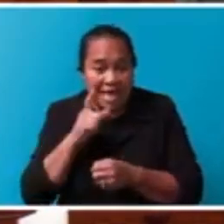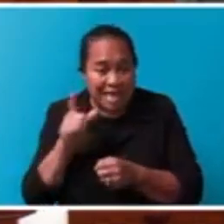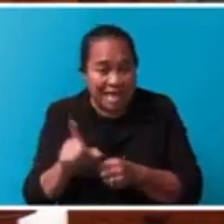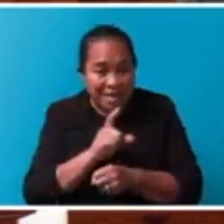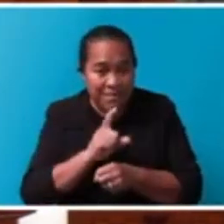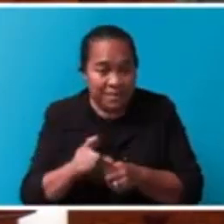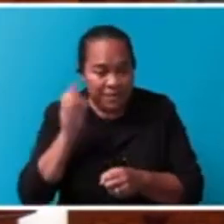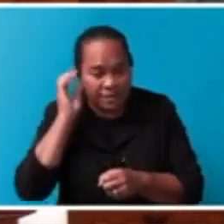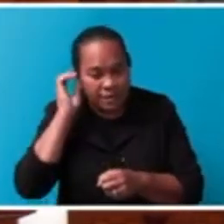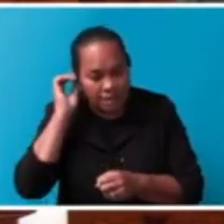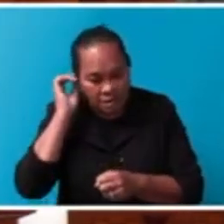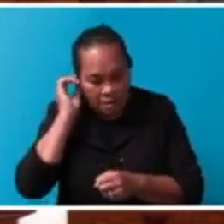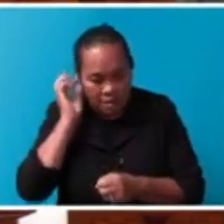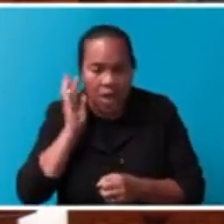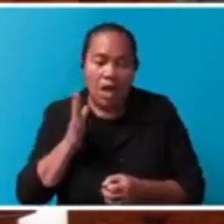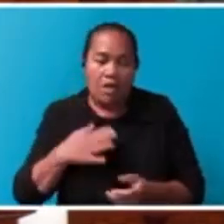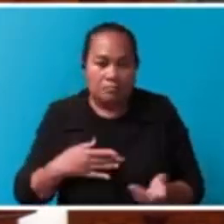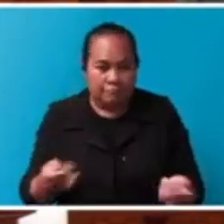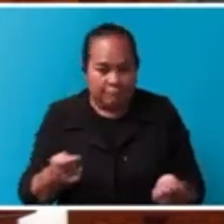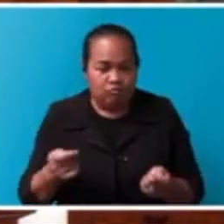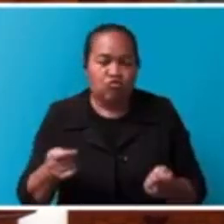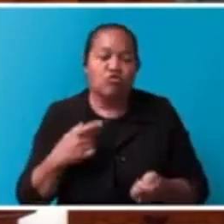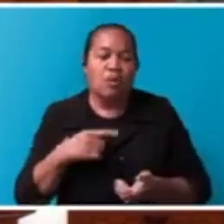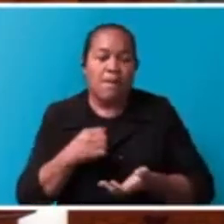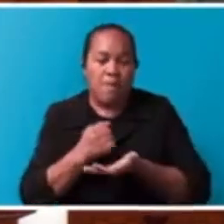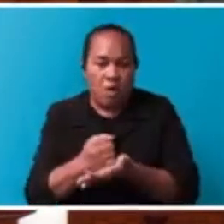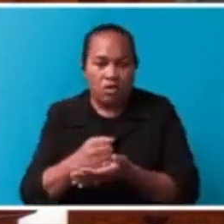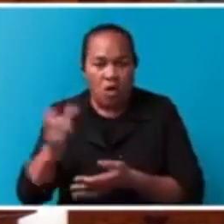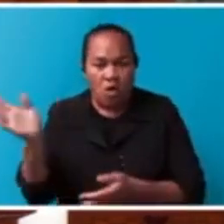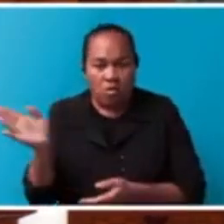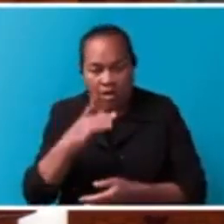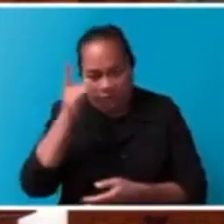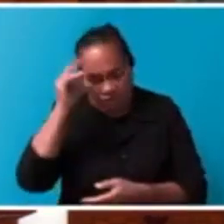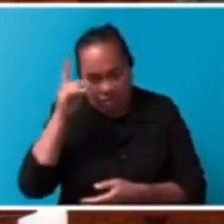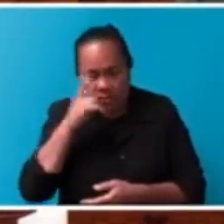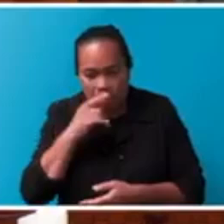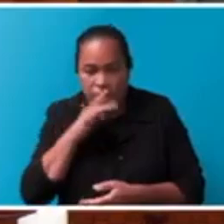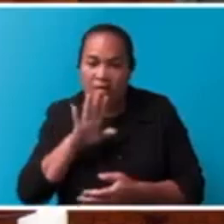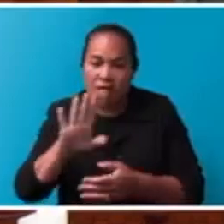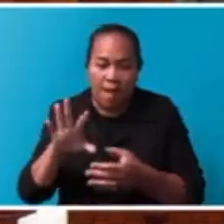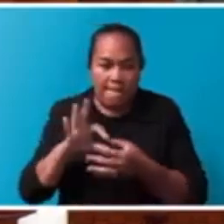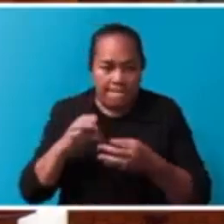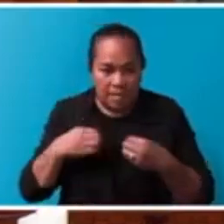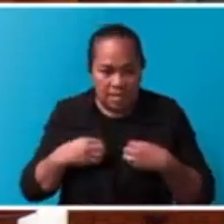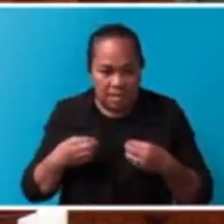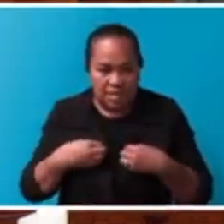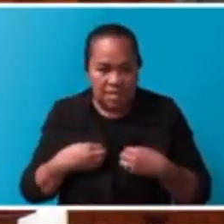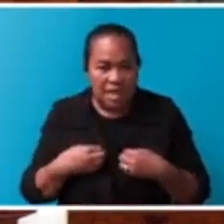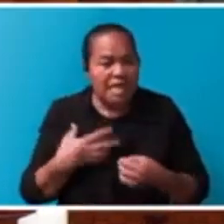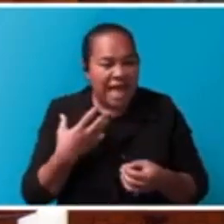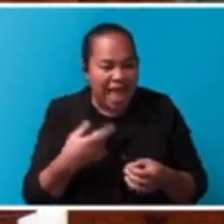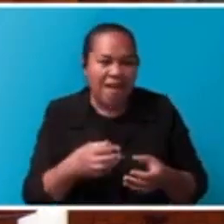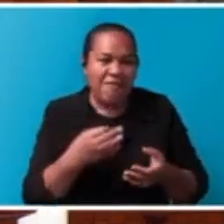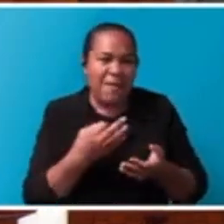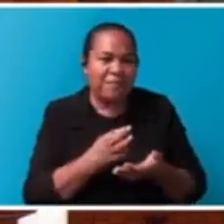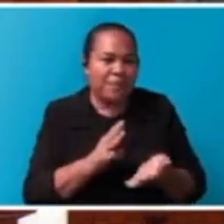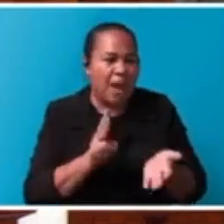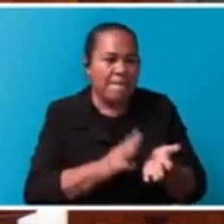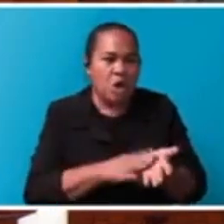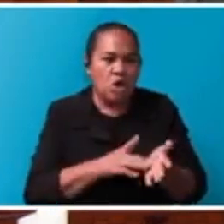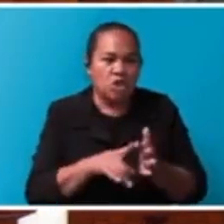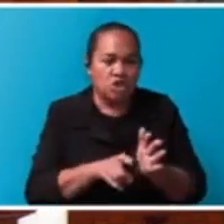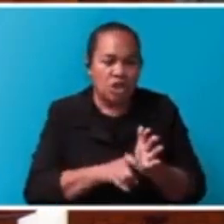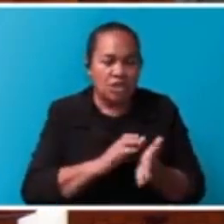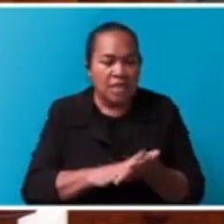to support Fijians in business. Through its subsidiary, Merchant Finance has launched